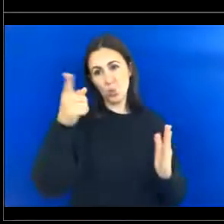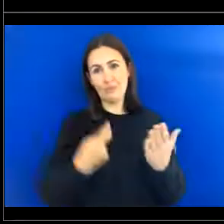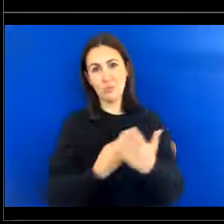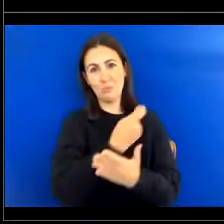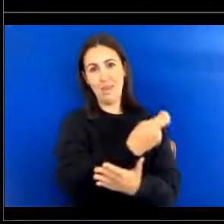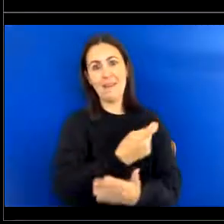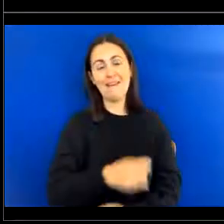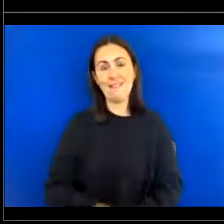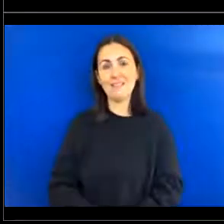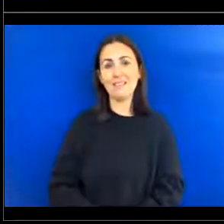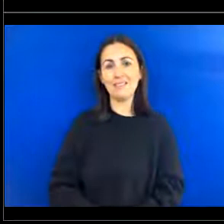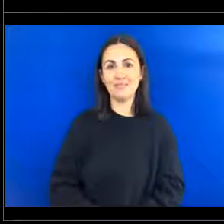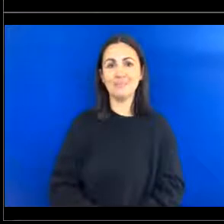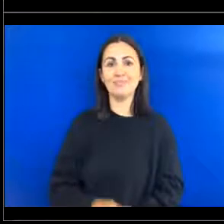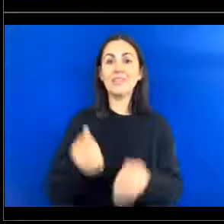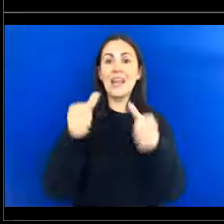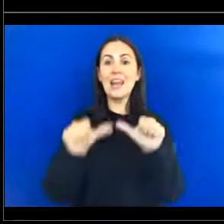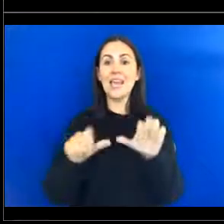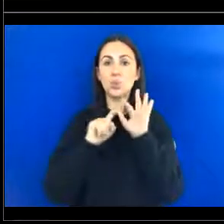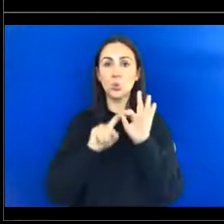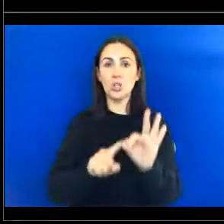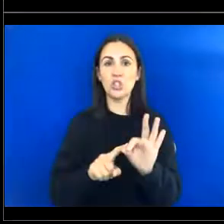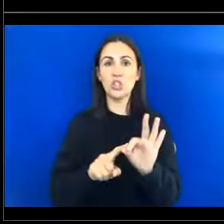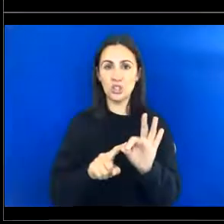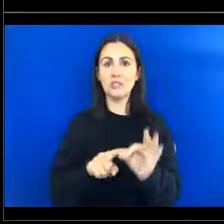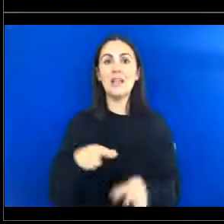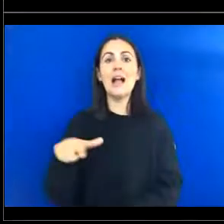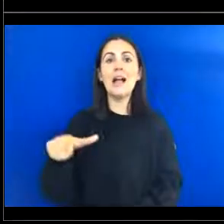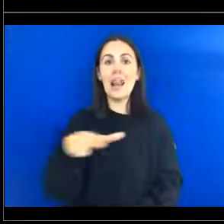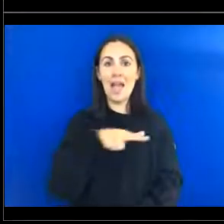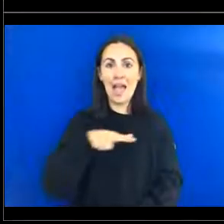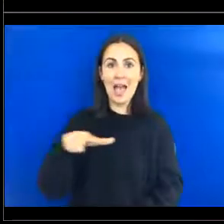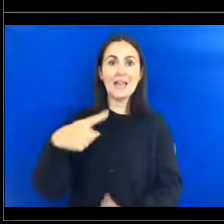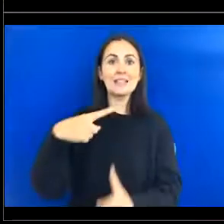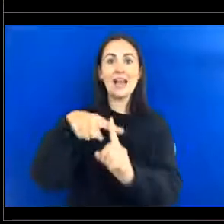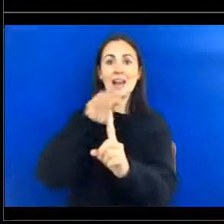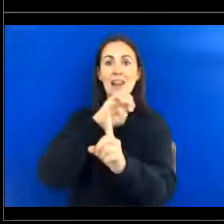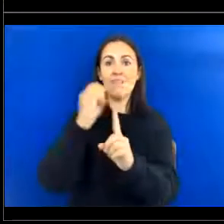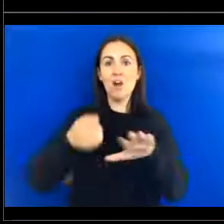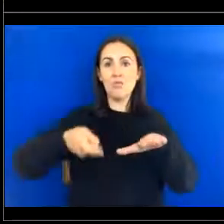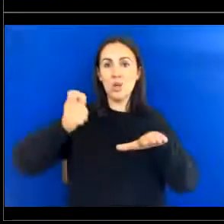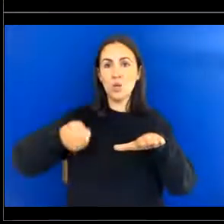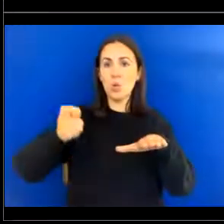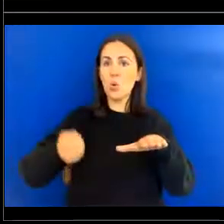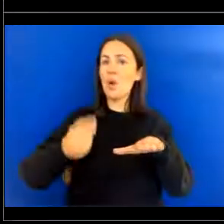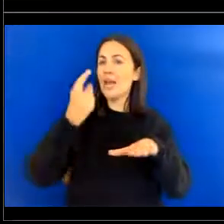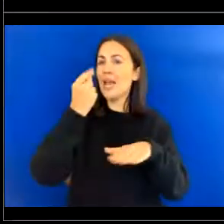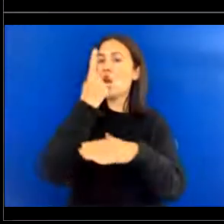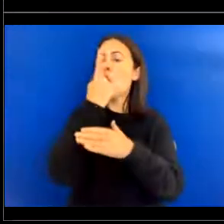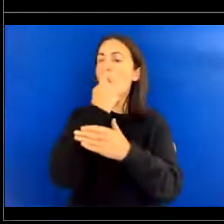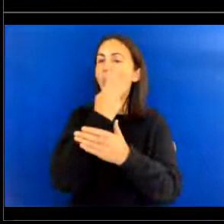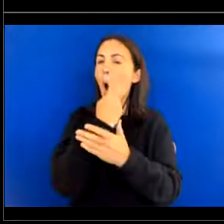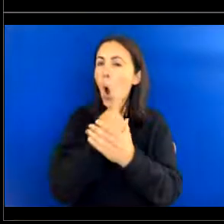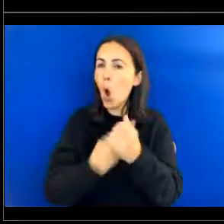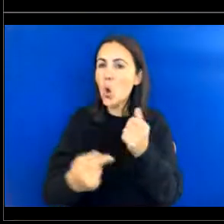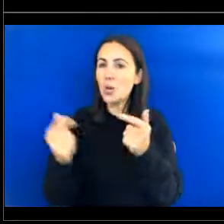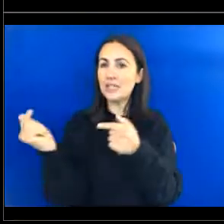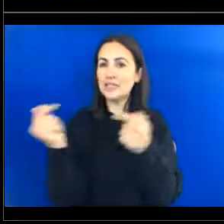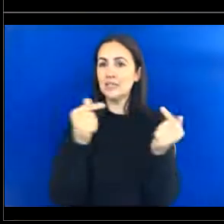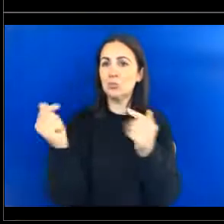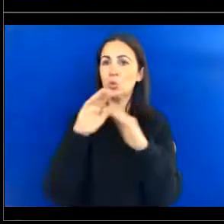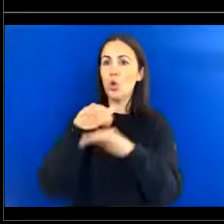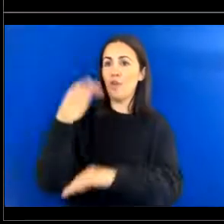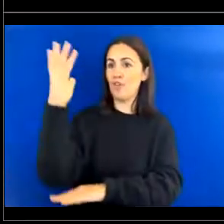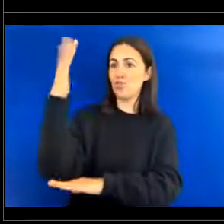our next one. So this one is the Land and Environment Court can only deal with disputes about trees that